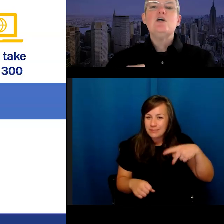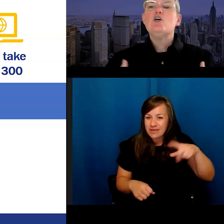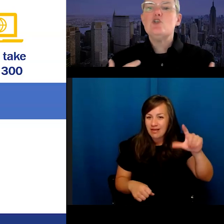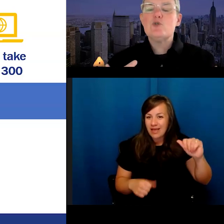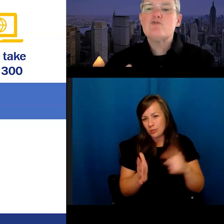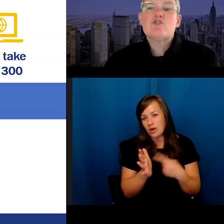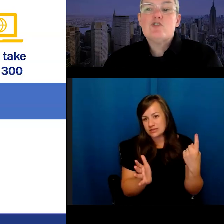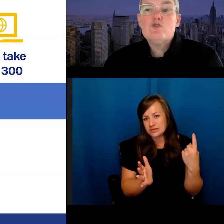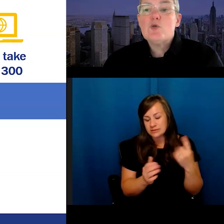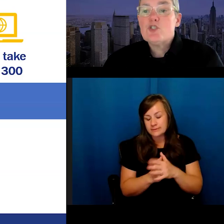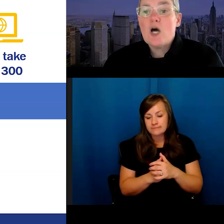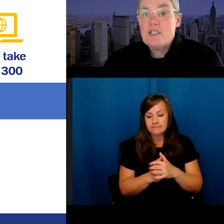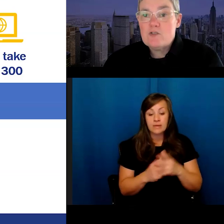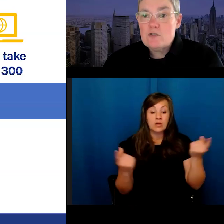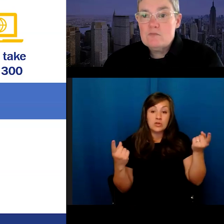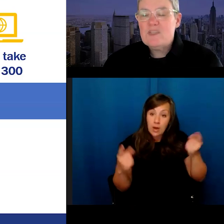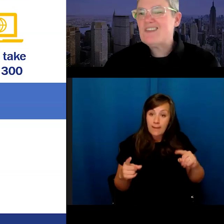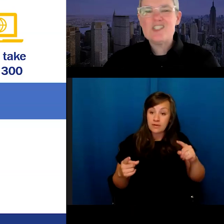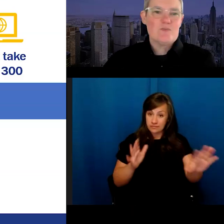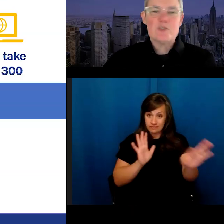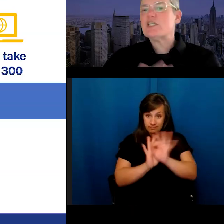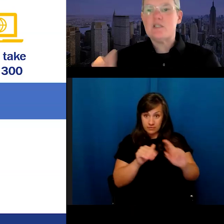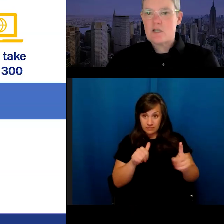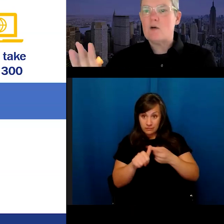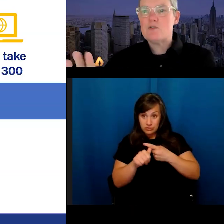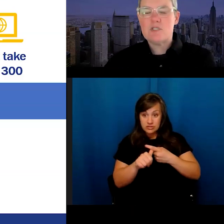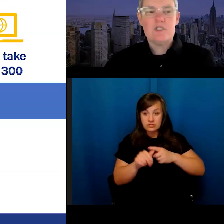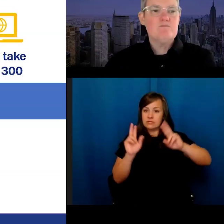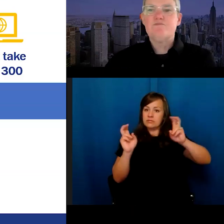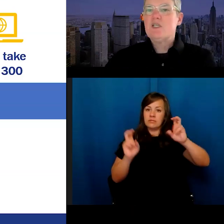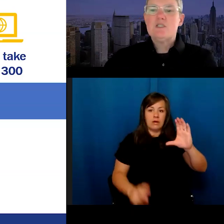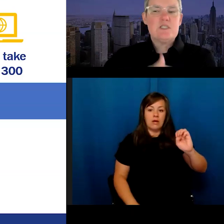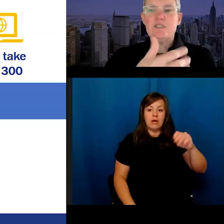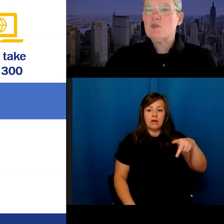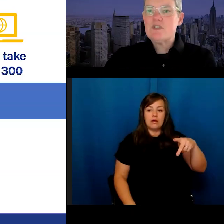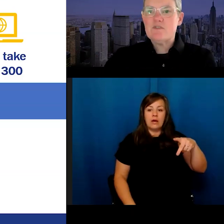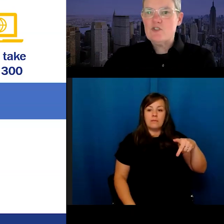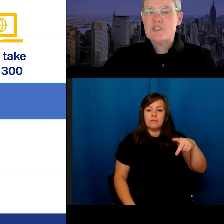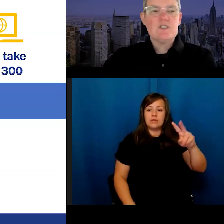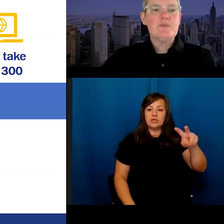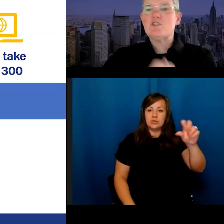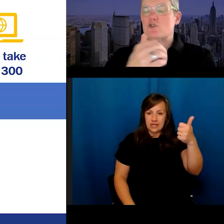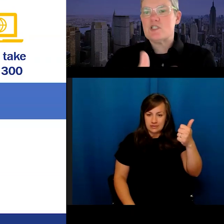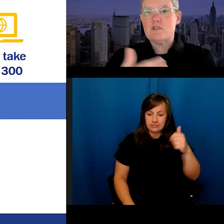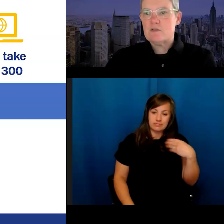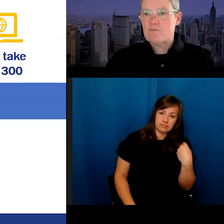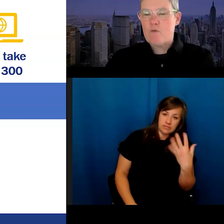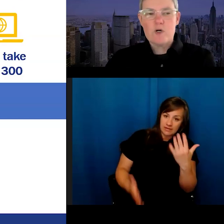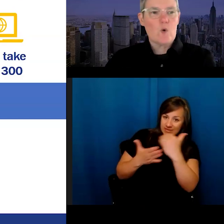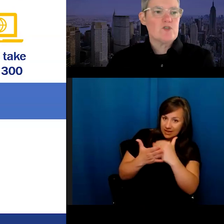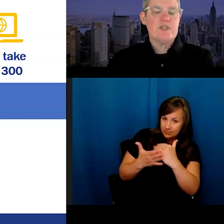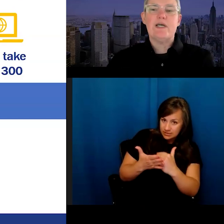happen is you would choose what you're writing to, and let's just pretend it's COM 210. Sydney would have given you the syllabus. You'll see